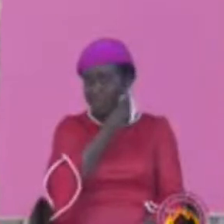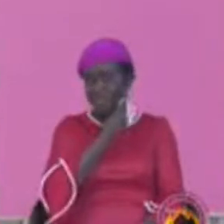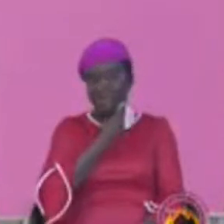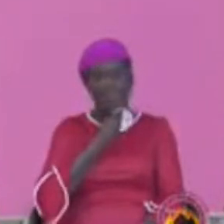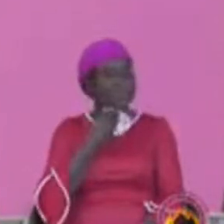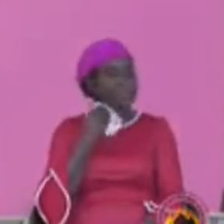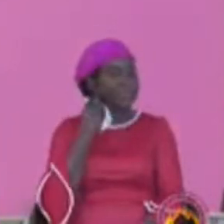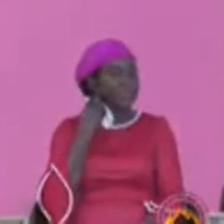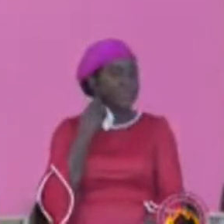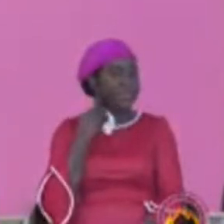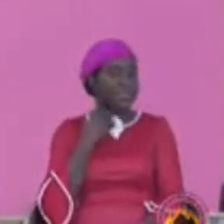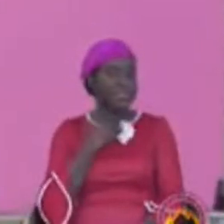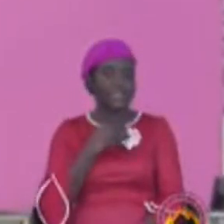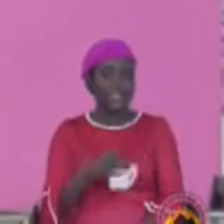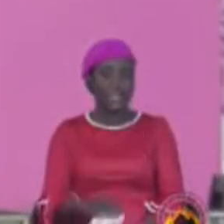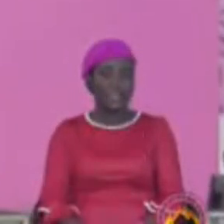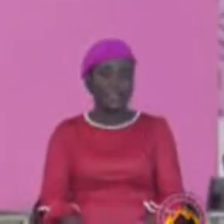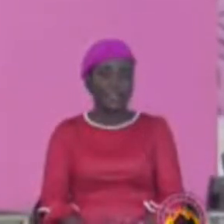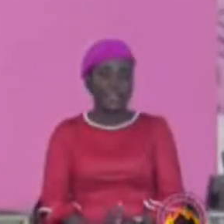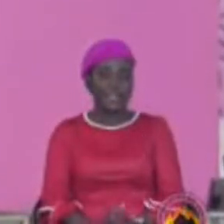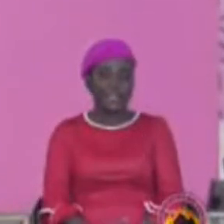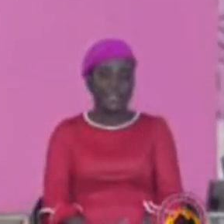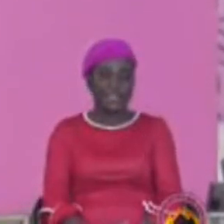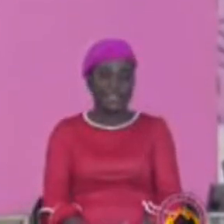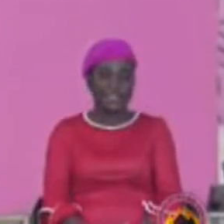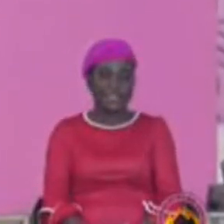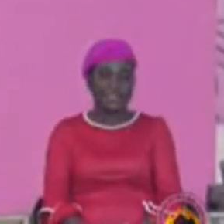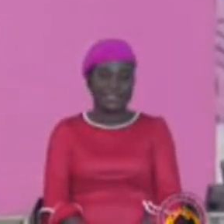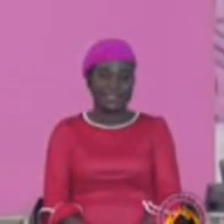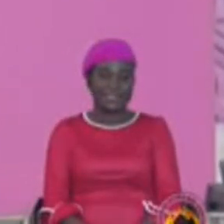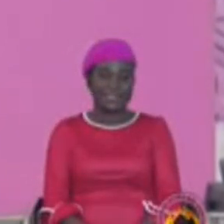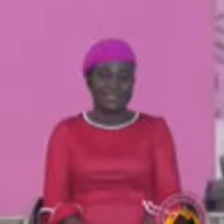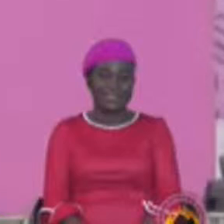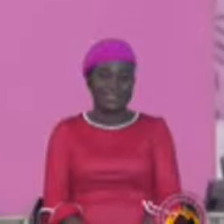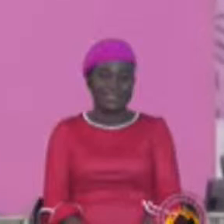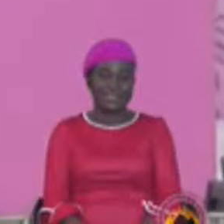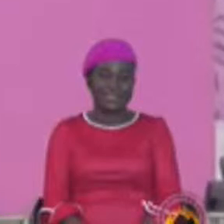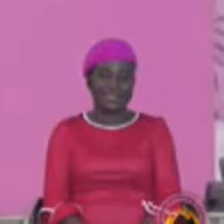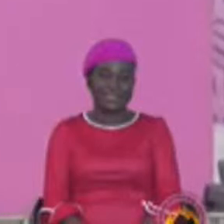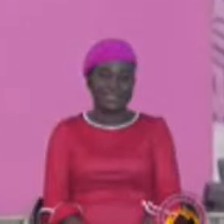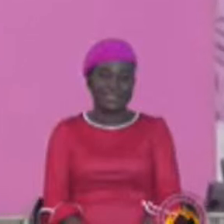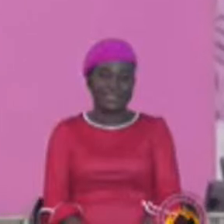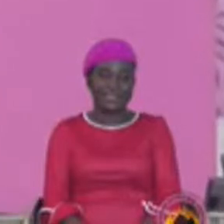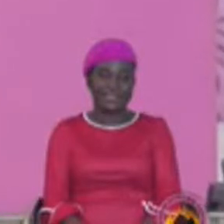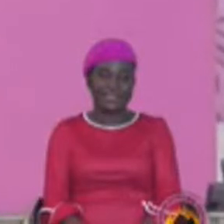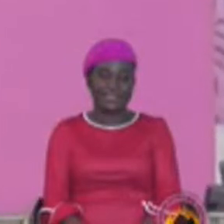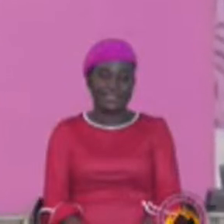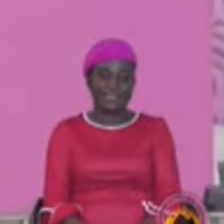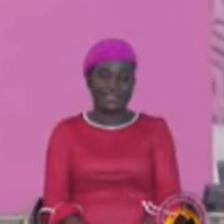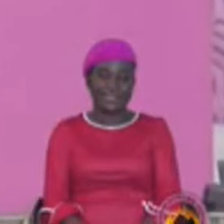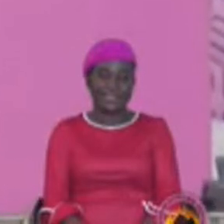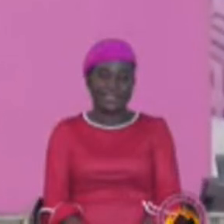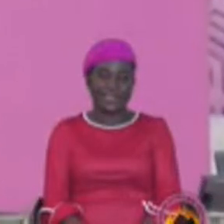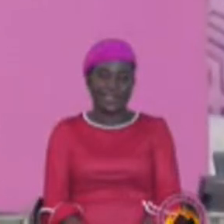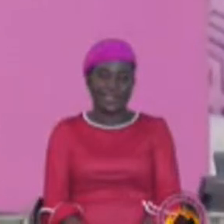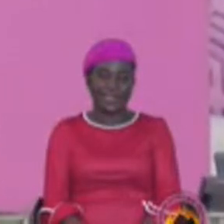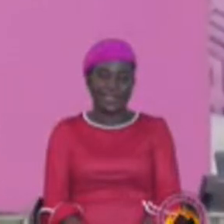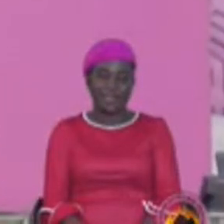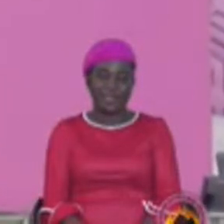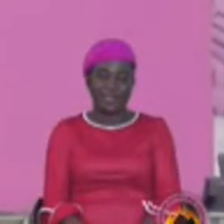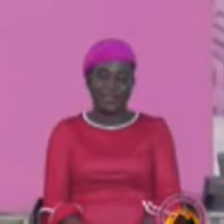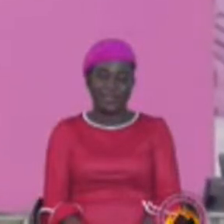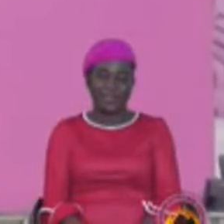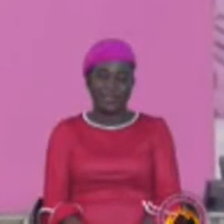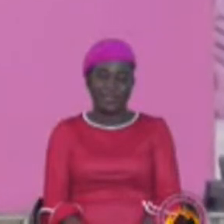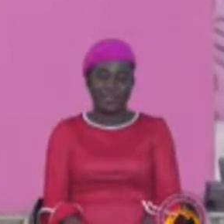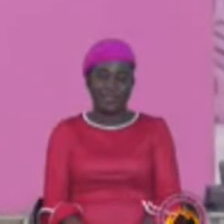mo awon pe omo won bere pe kilo se ton fini ko ma lo le o ni mi o mo won sa ni ki ma lo le ni kete ti awon gbo eleyi o ba